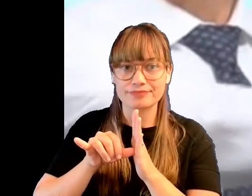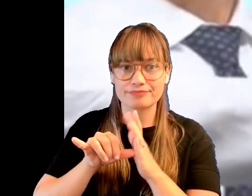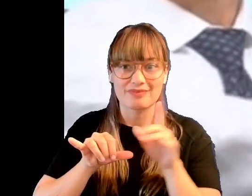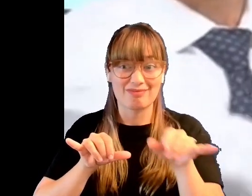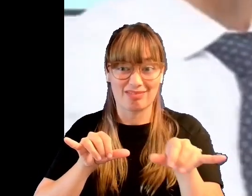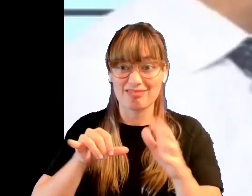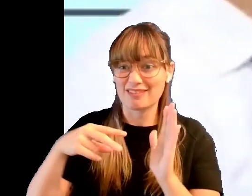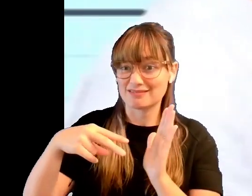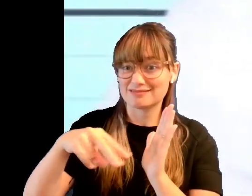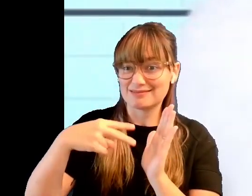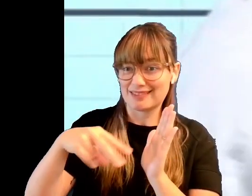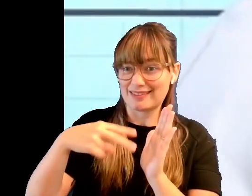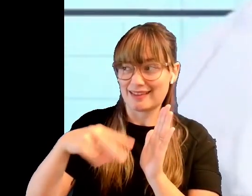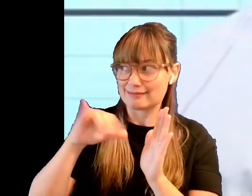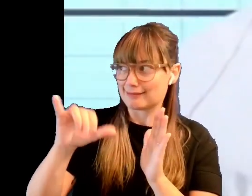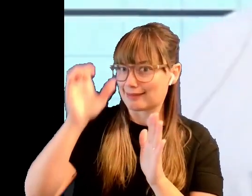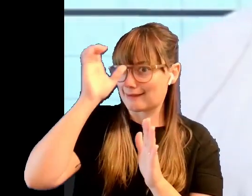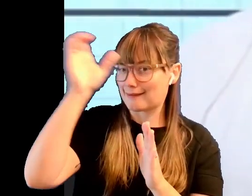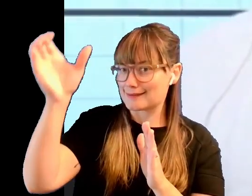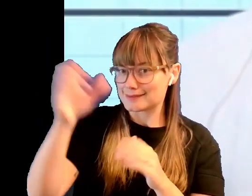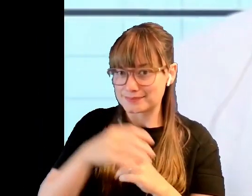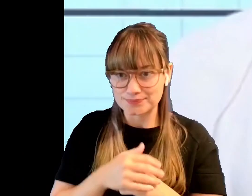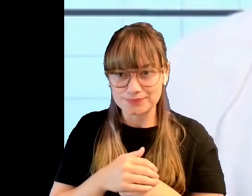dancing like this and everything,